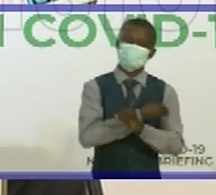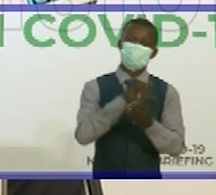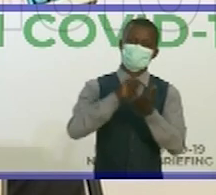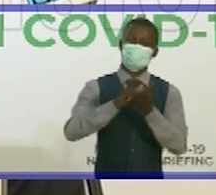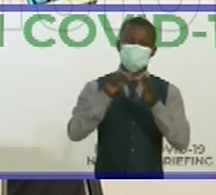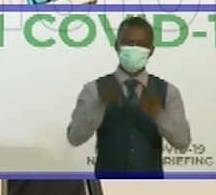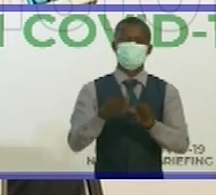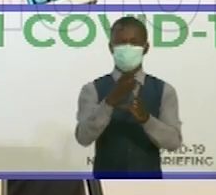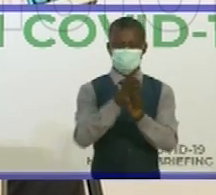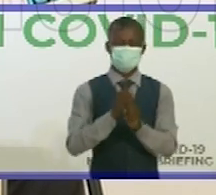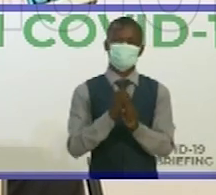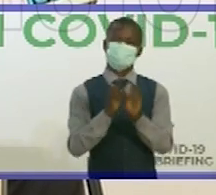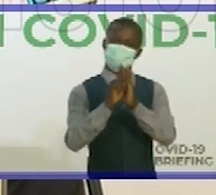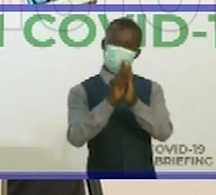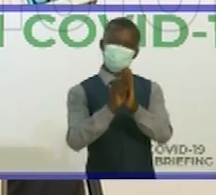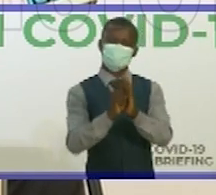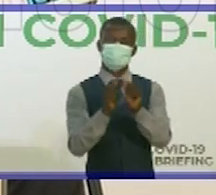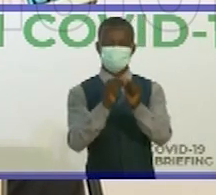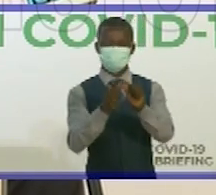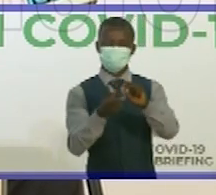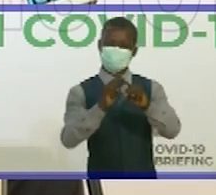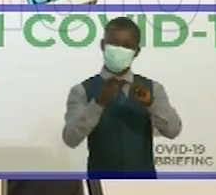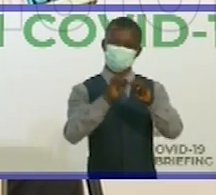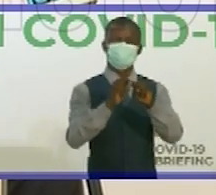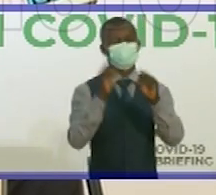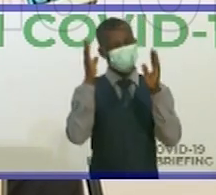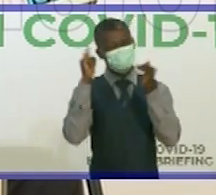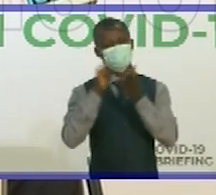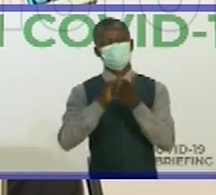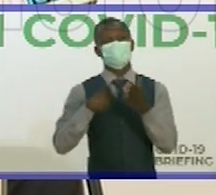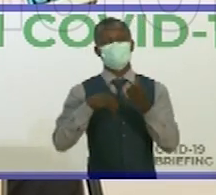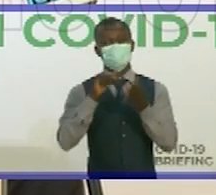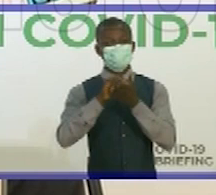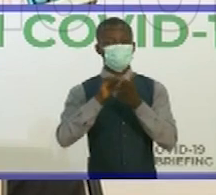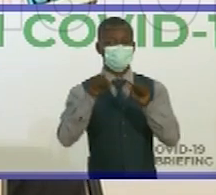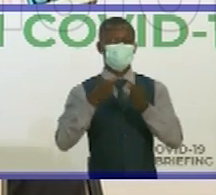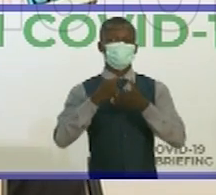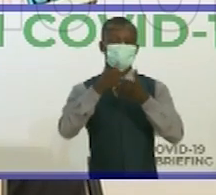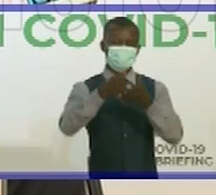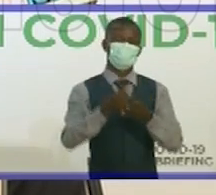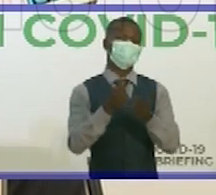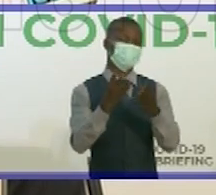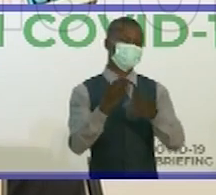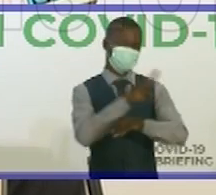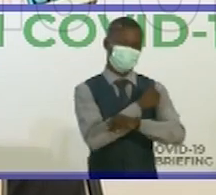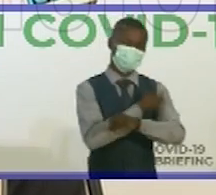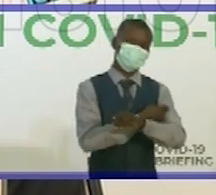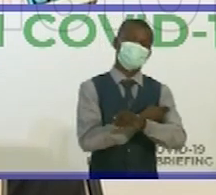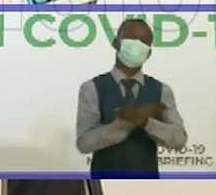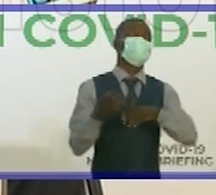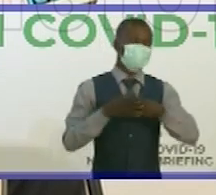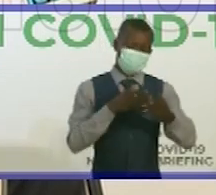take samples will continue to increase. We hope that we can be able to help many hospitals to at least take